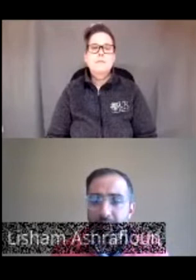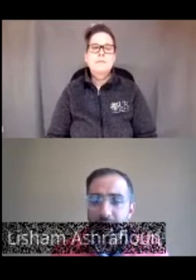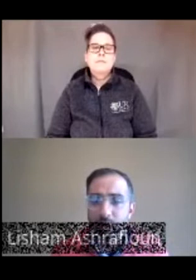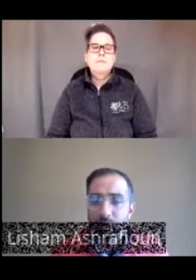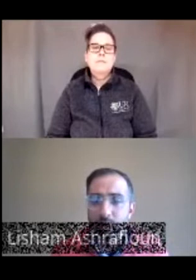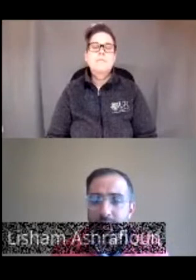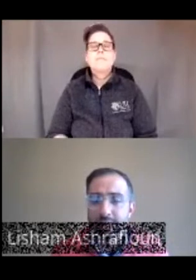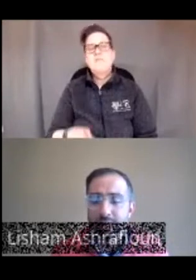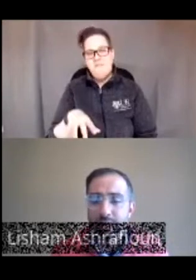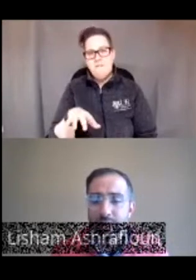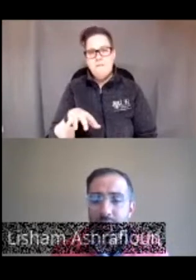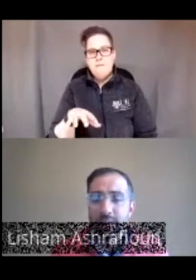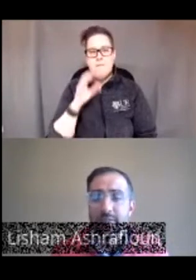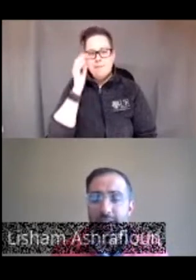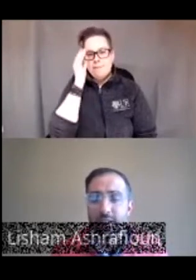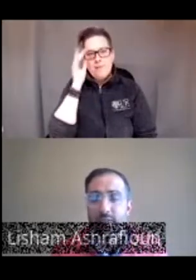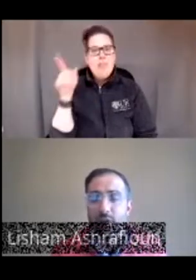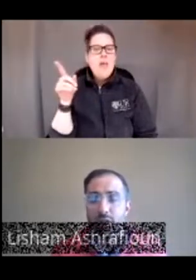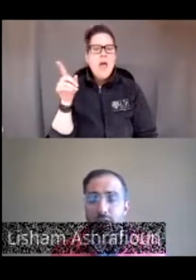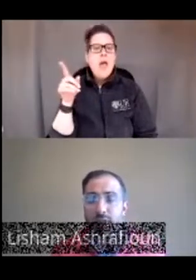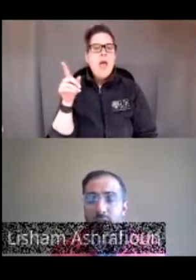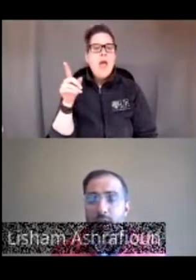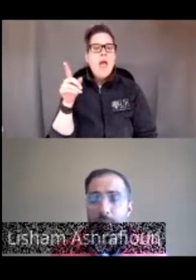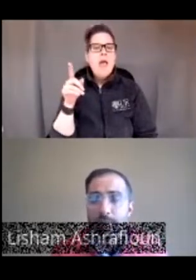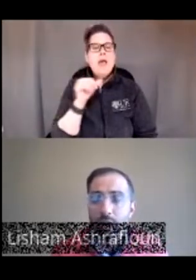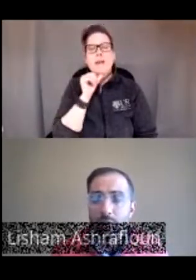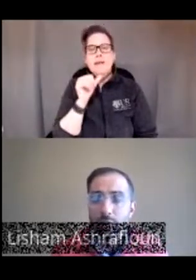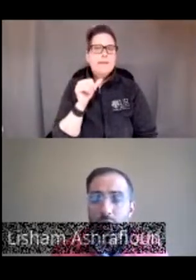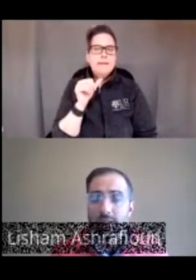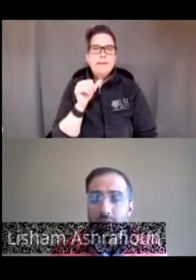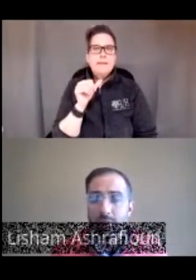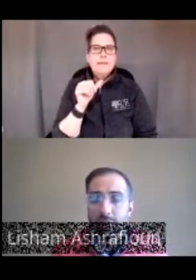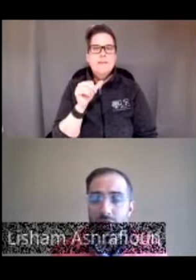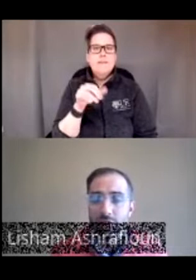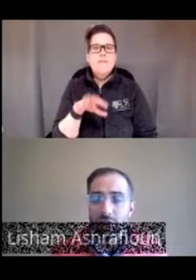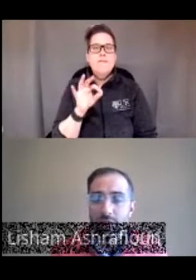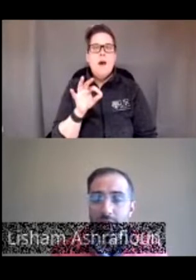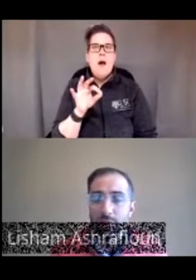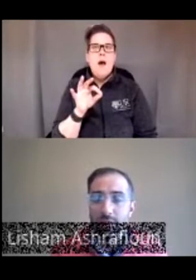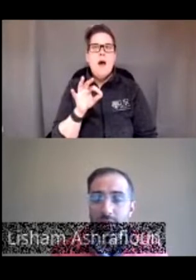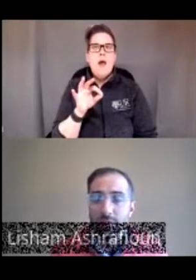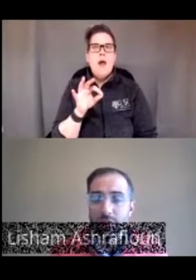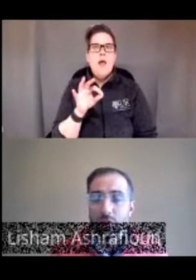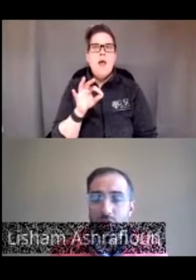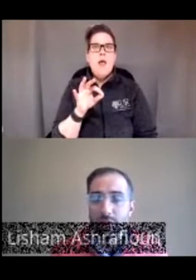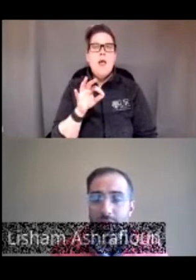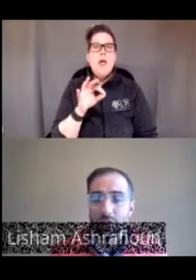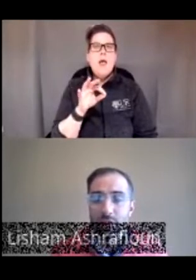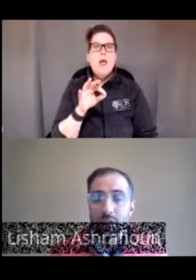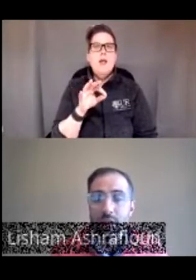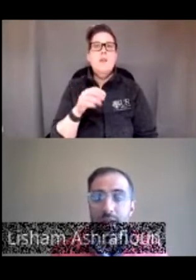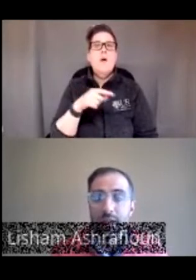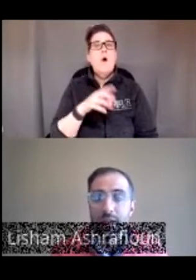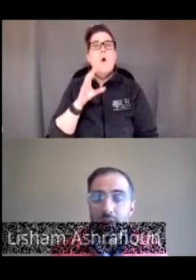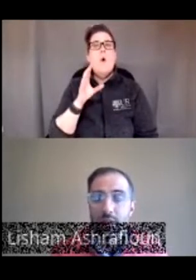they didn't find a convergence of drug self-administration and lever pressing for the social